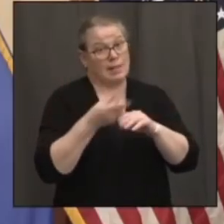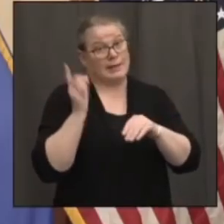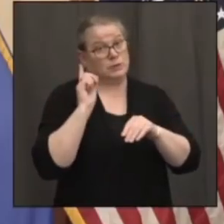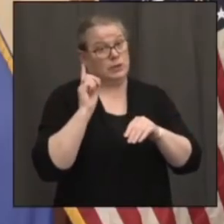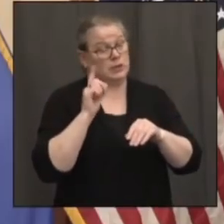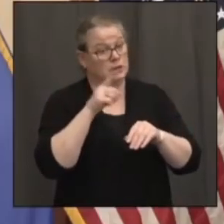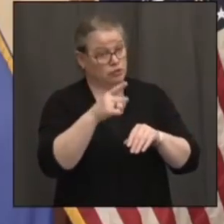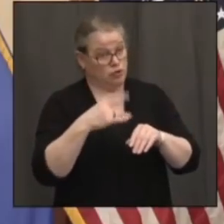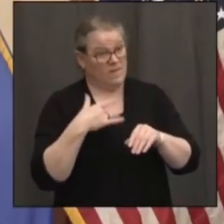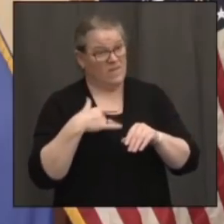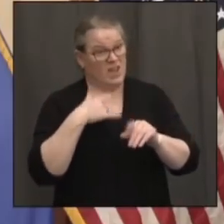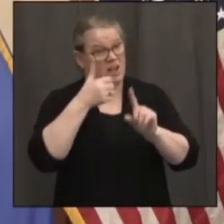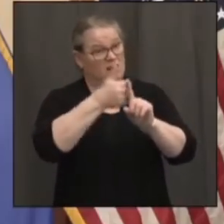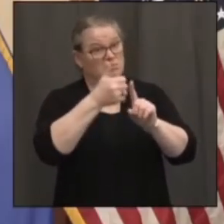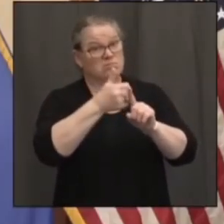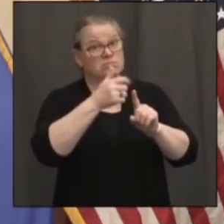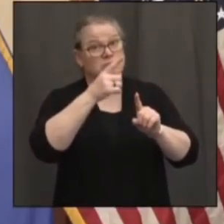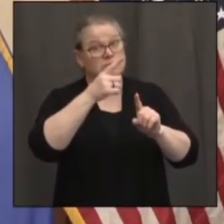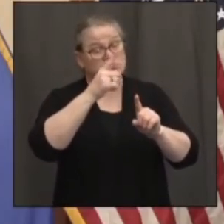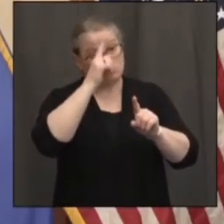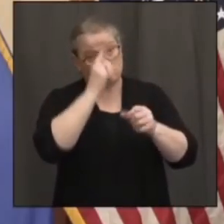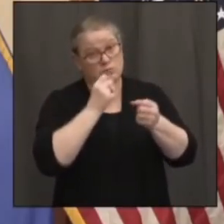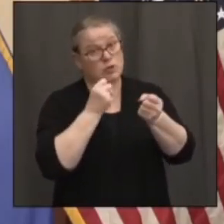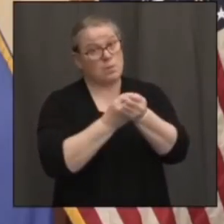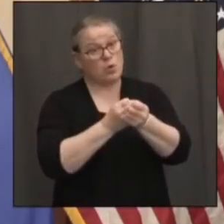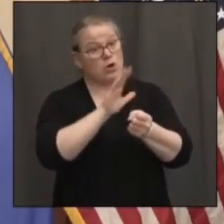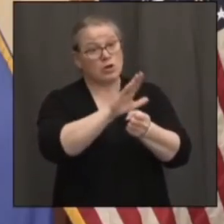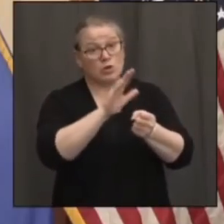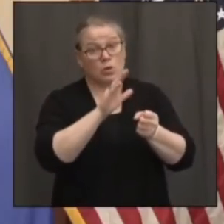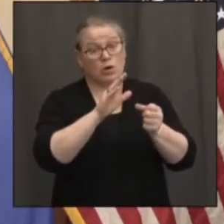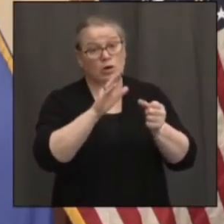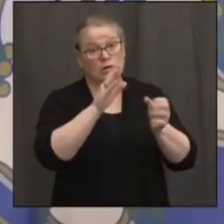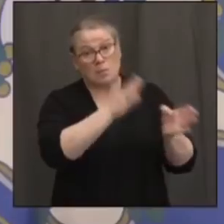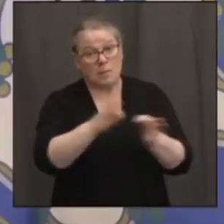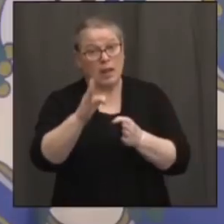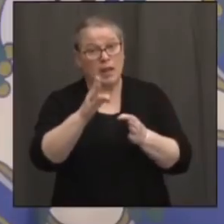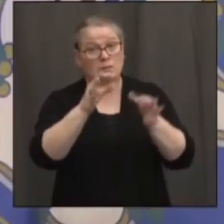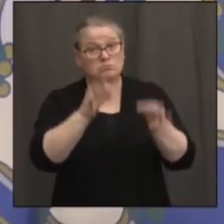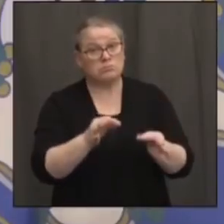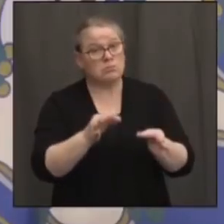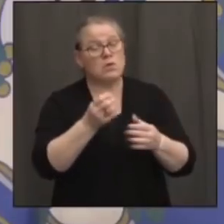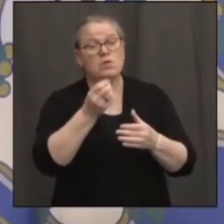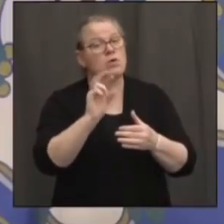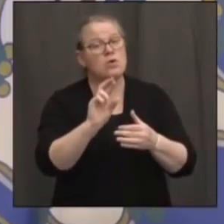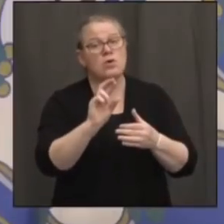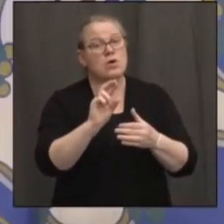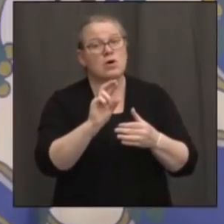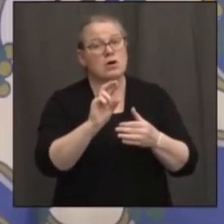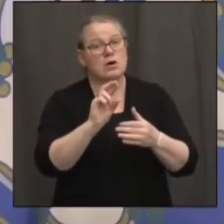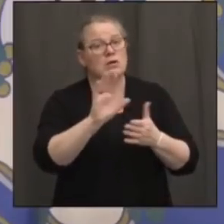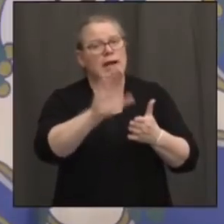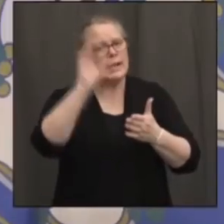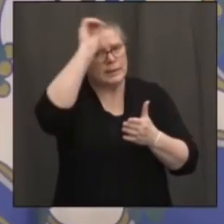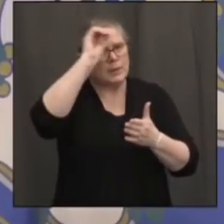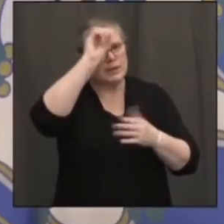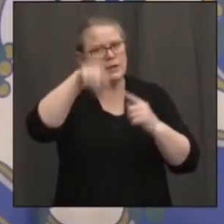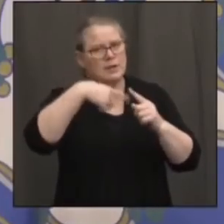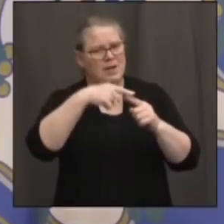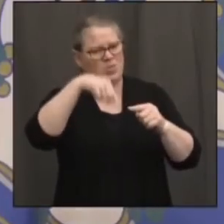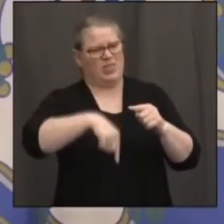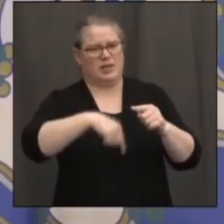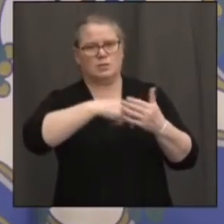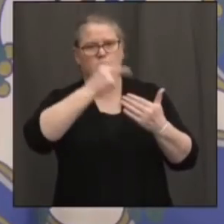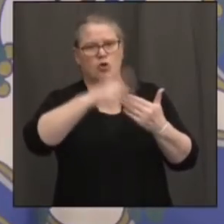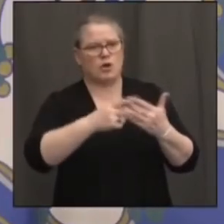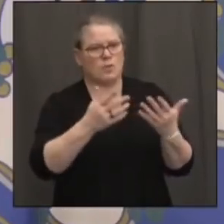he's supportive of this change, or did he have an opinion on this change? What was your takeaway from him specifically about this program? I'm not